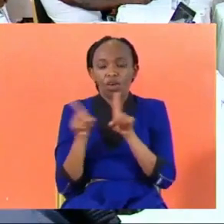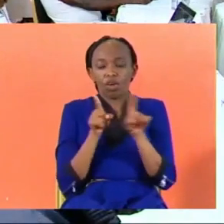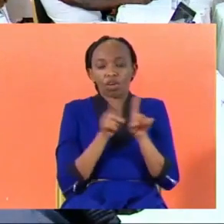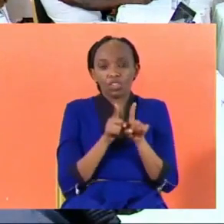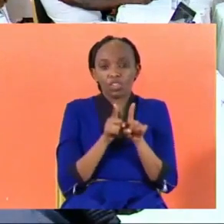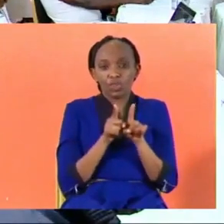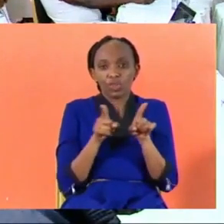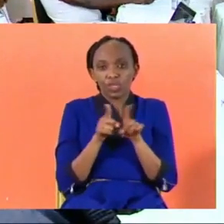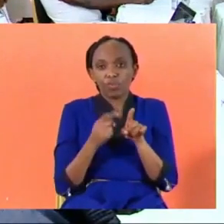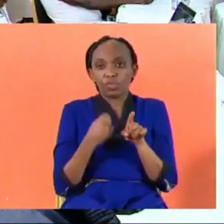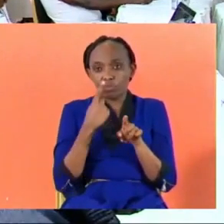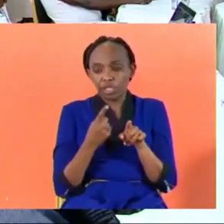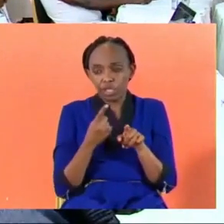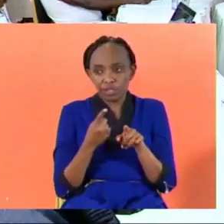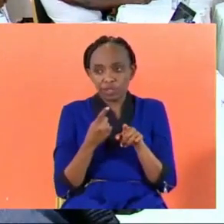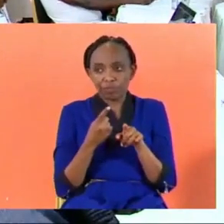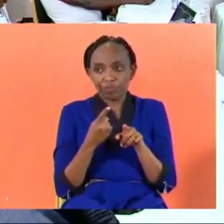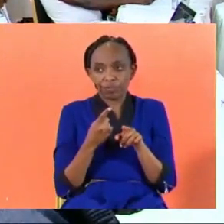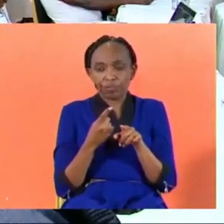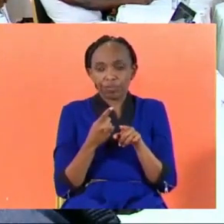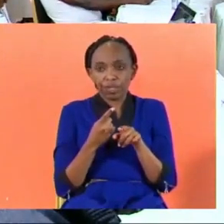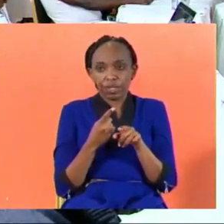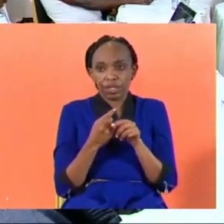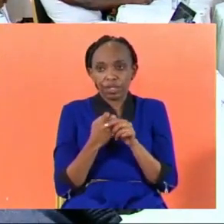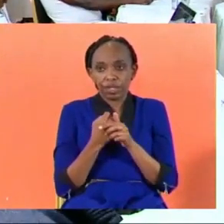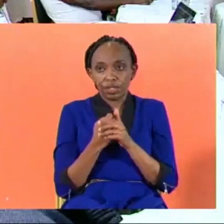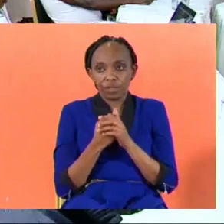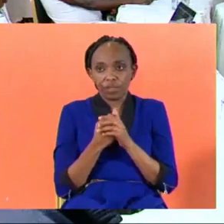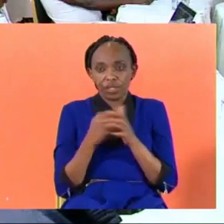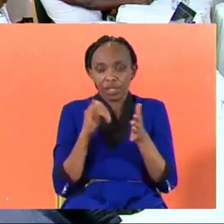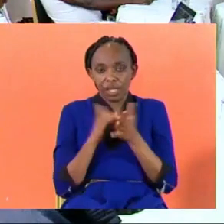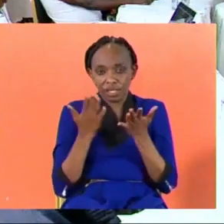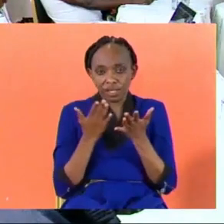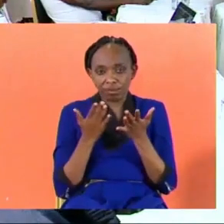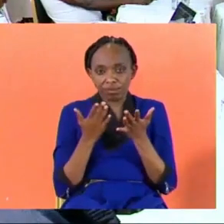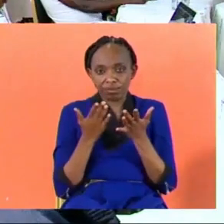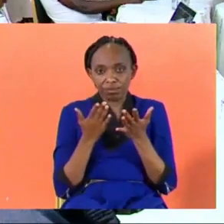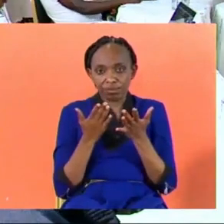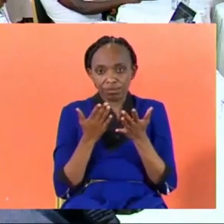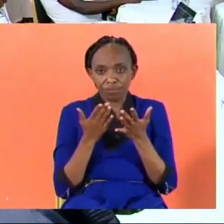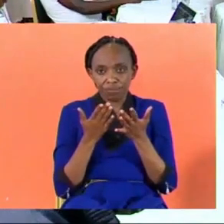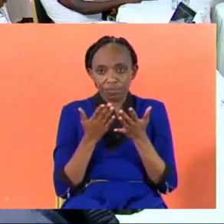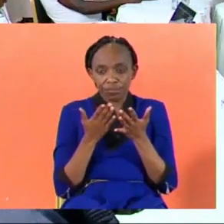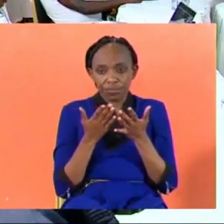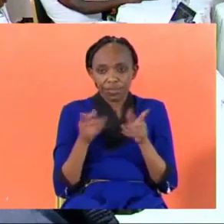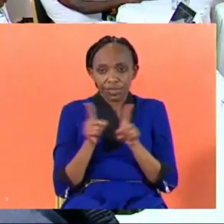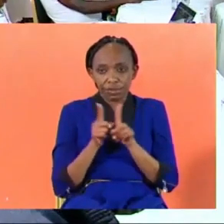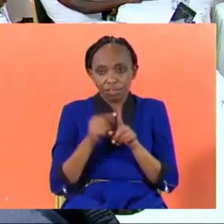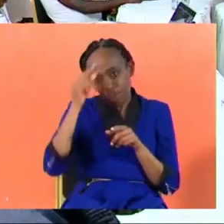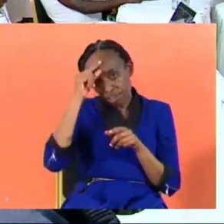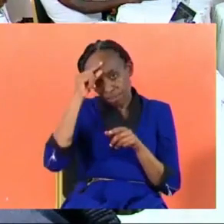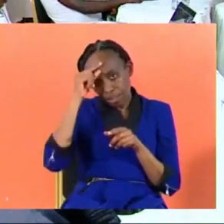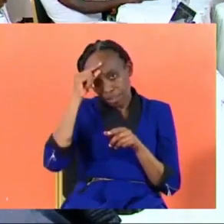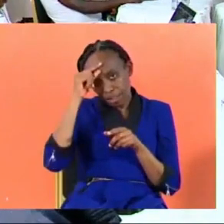as UGC mentioned, about the laws and regulations that provides leeway for government to